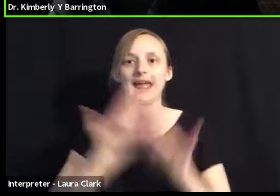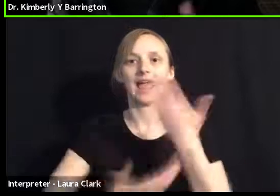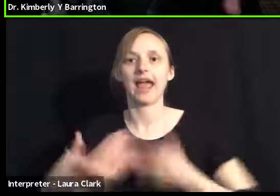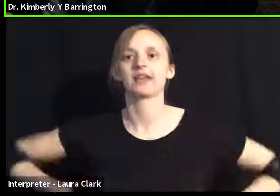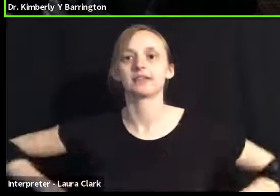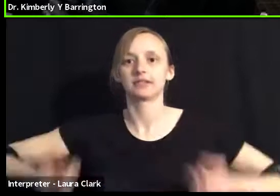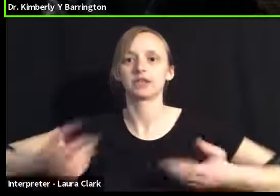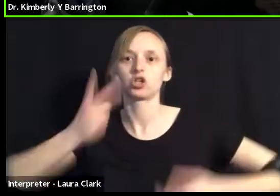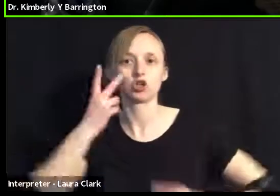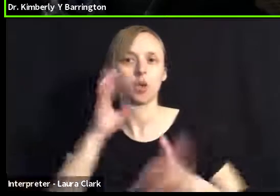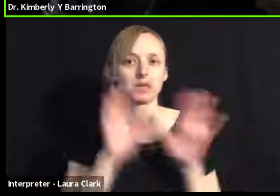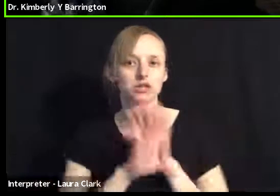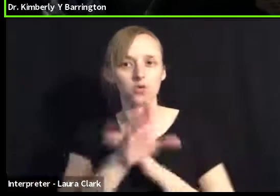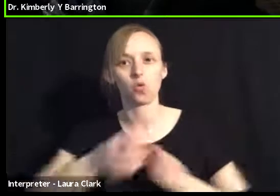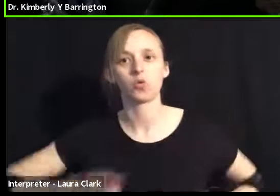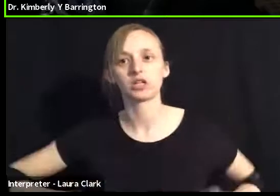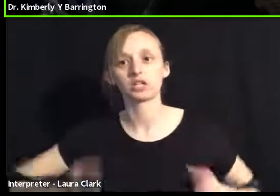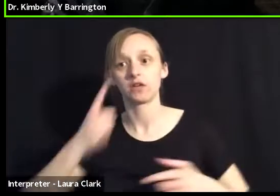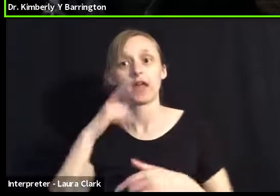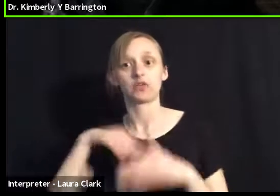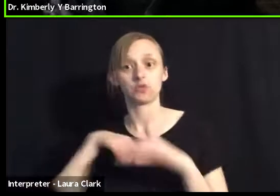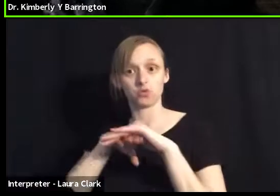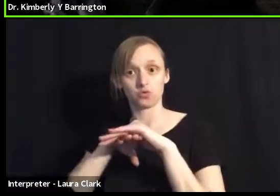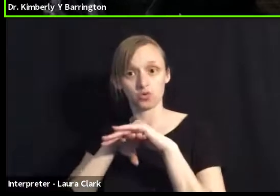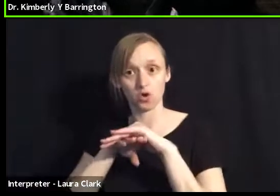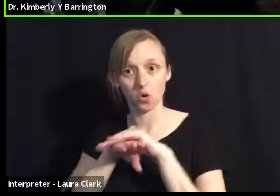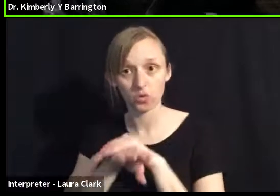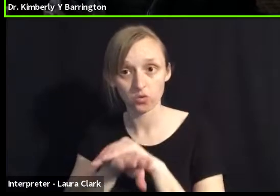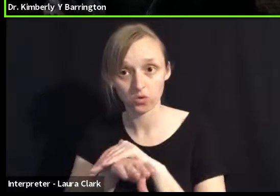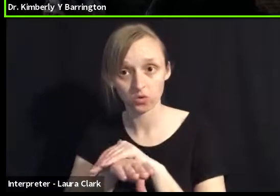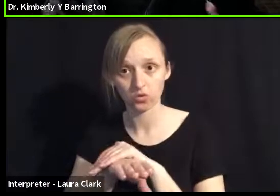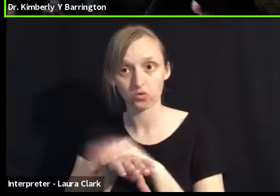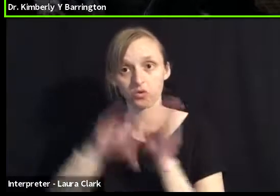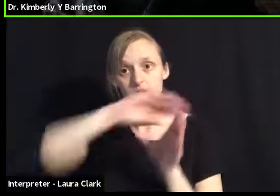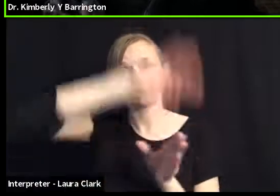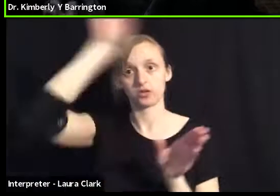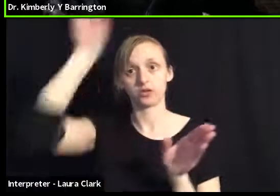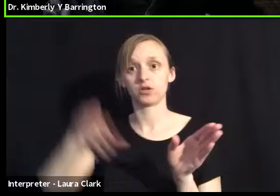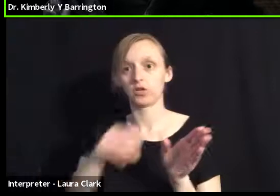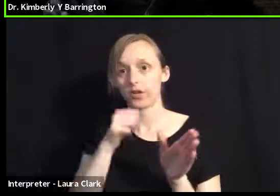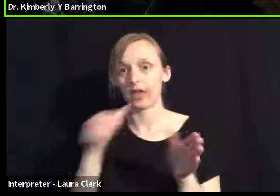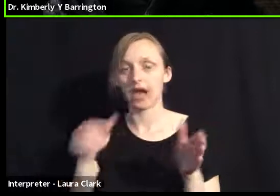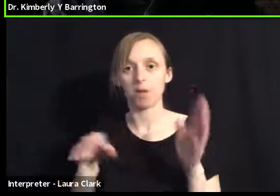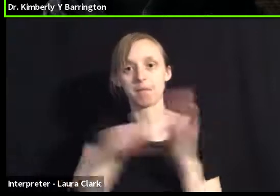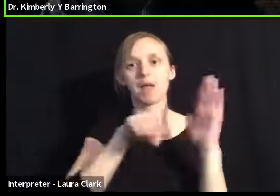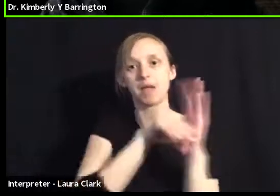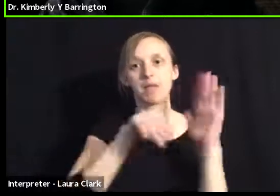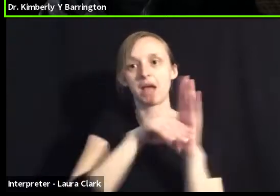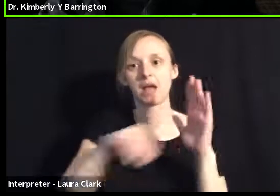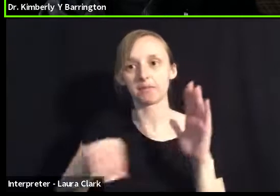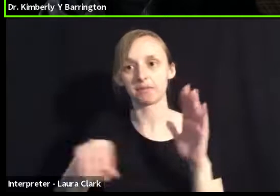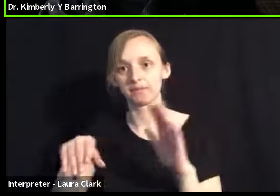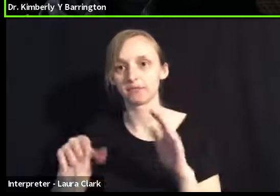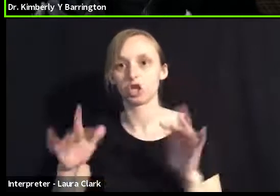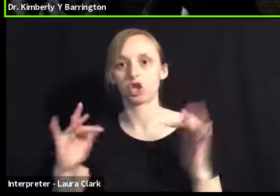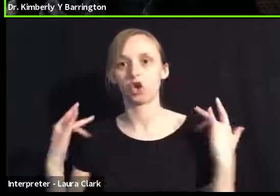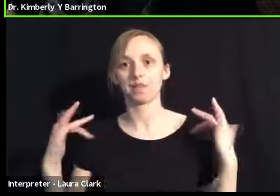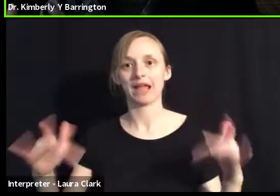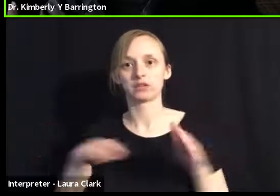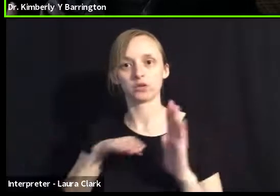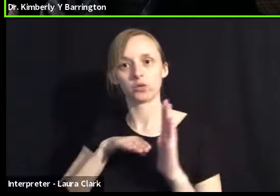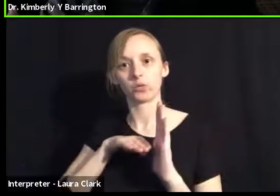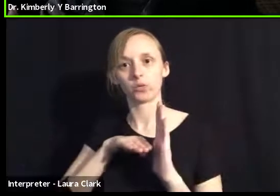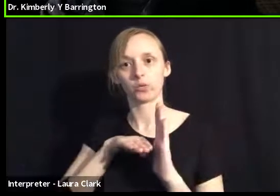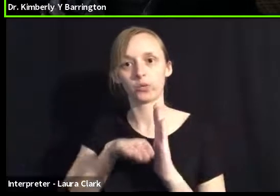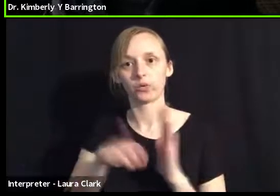yours. So for that to go through comfortably without knocking on the walls at all, it needs to be at